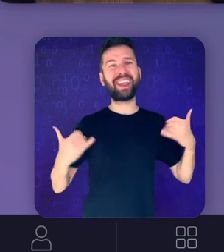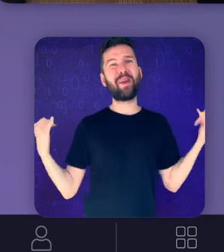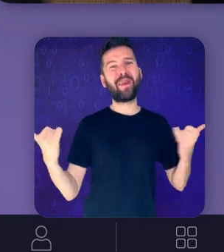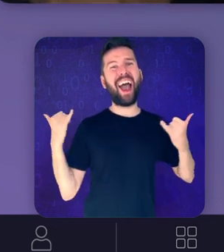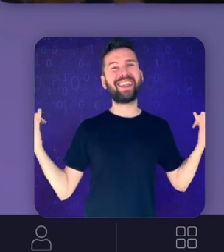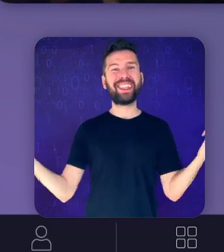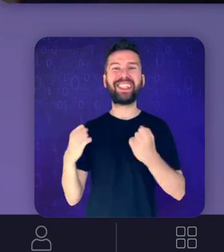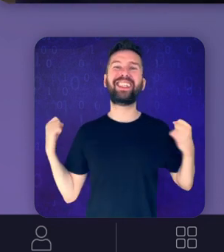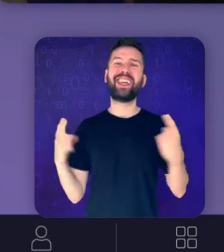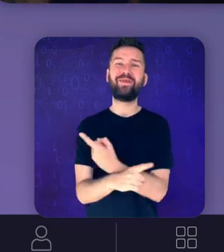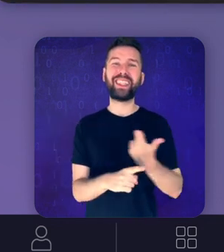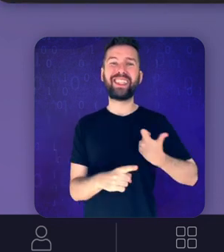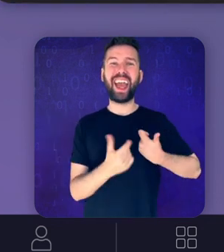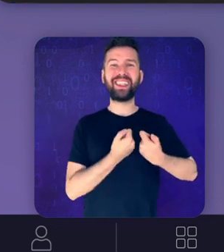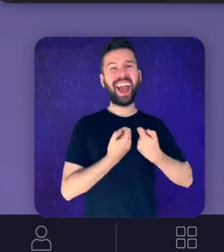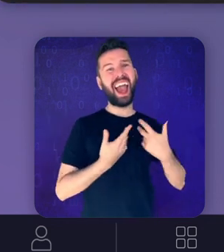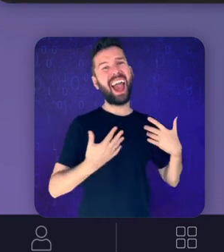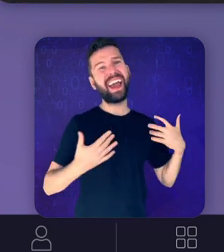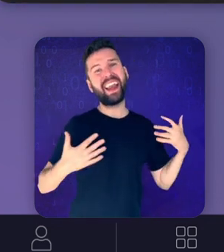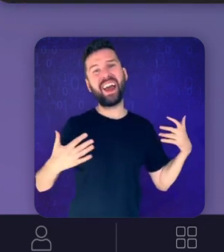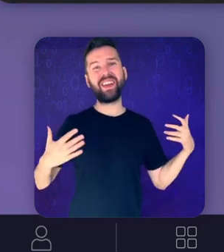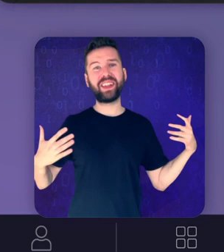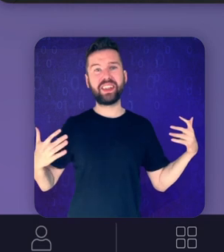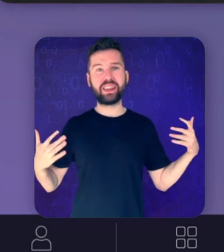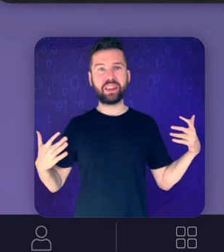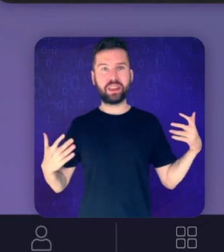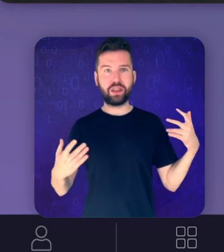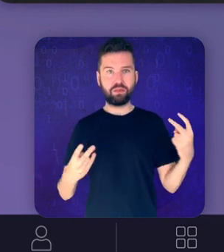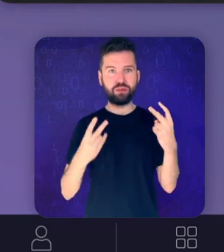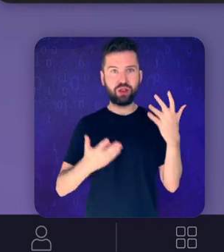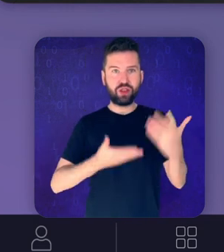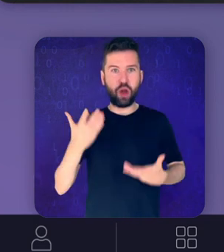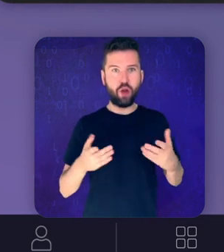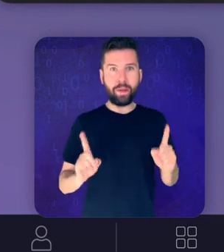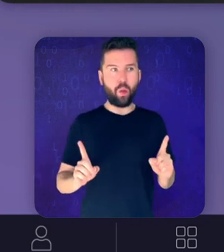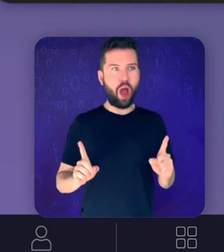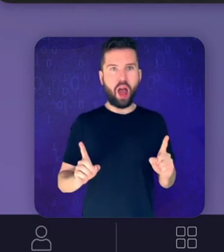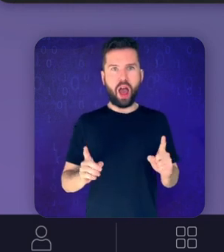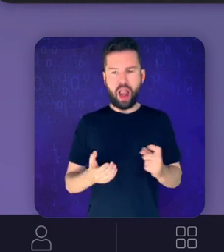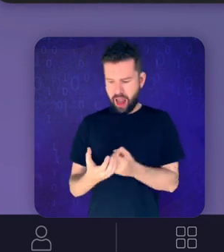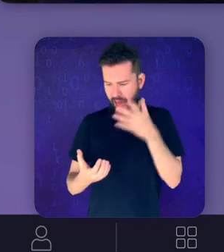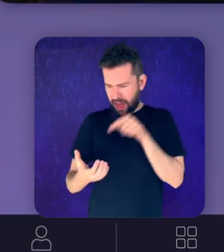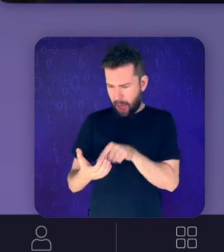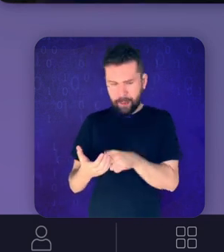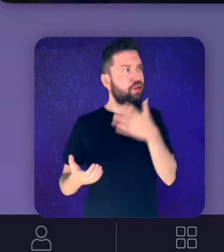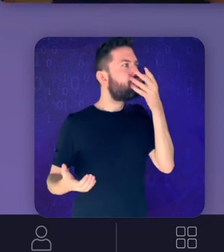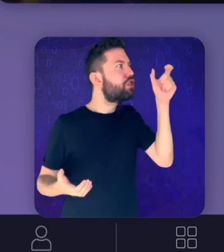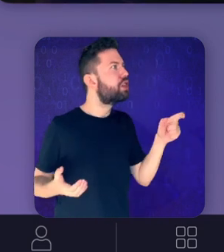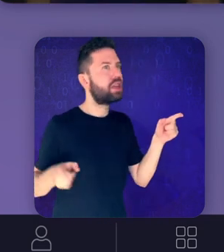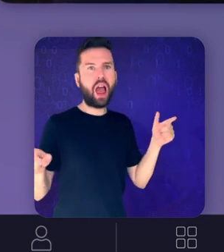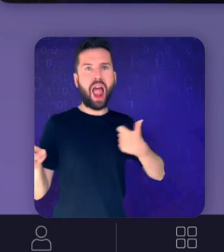and heartbreak and bodies and mistakes and love. Listen to this story. Light up,